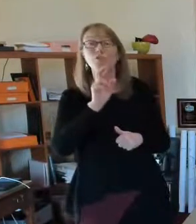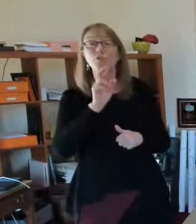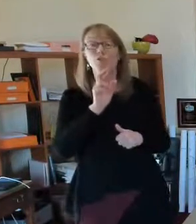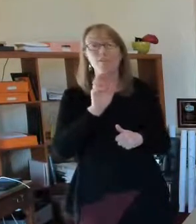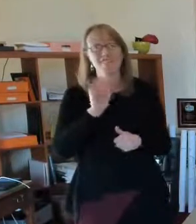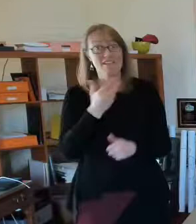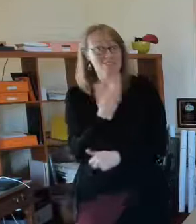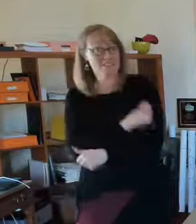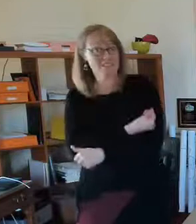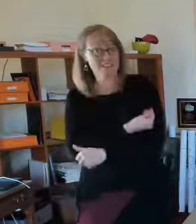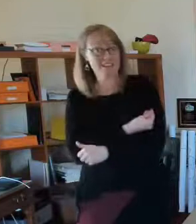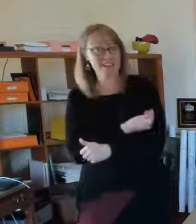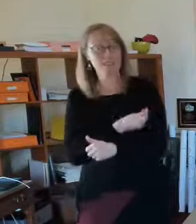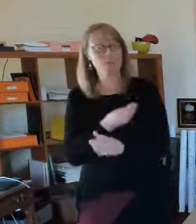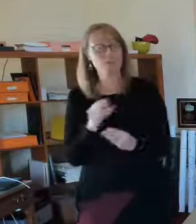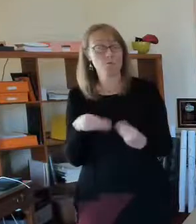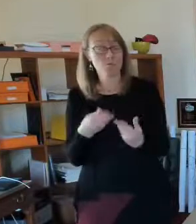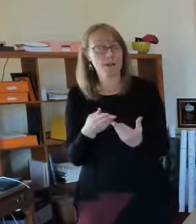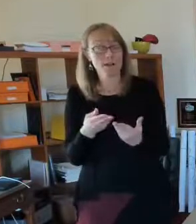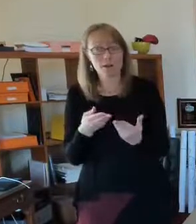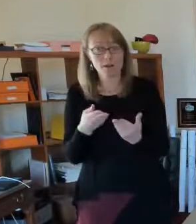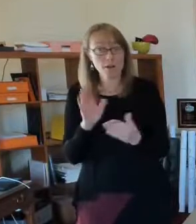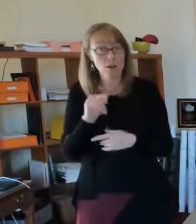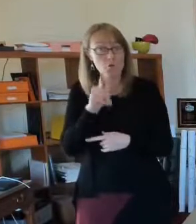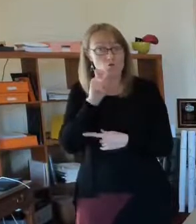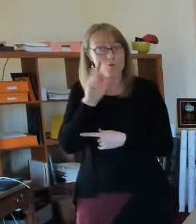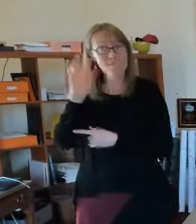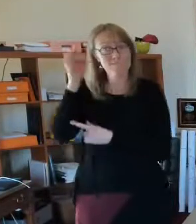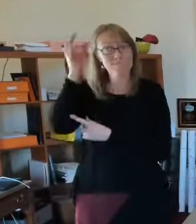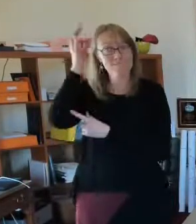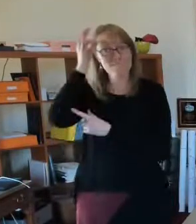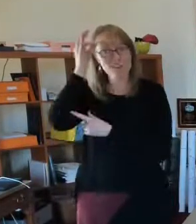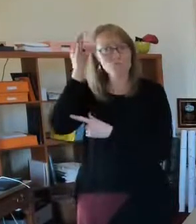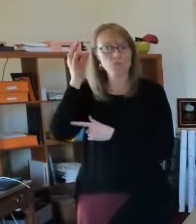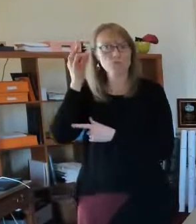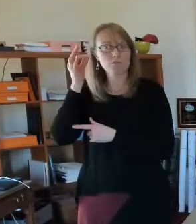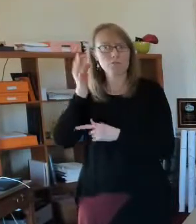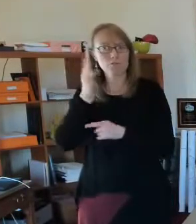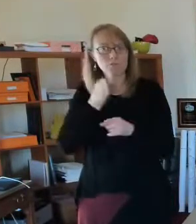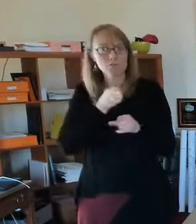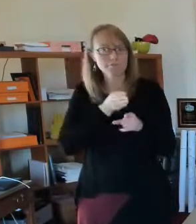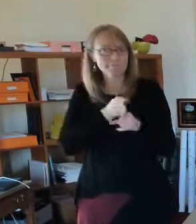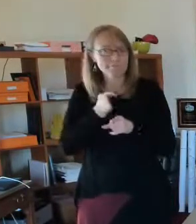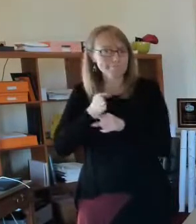are in constant conversation with those federal channels. Dr. Eccles,